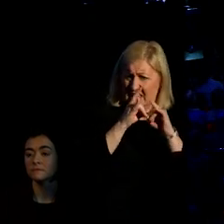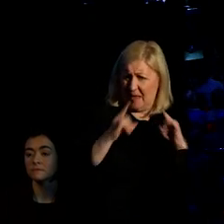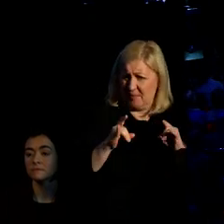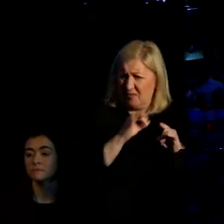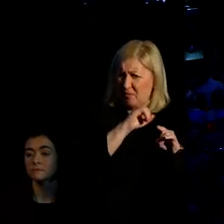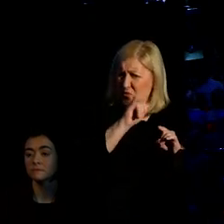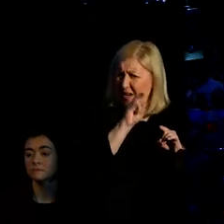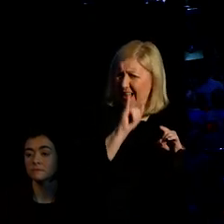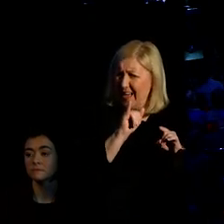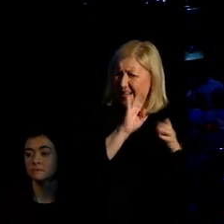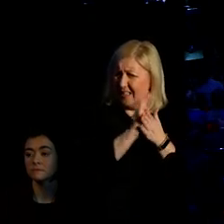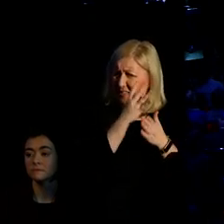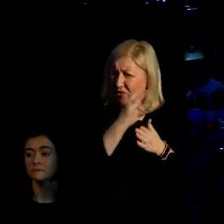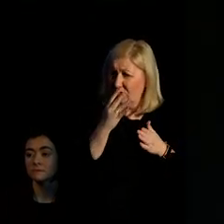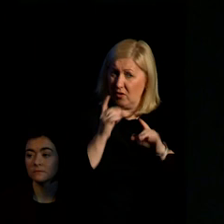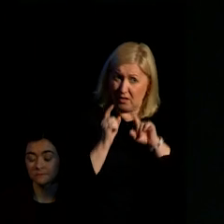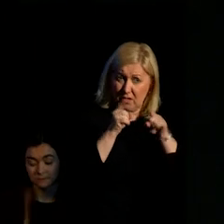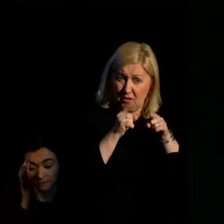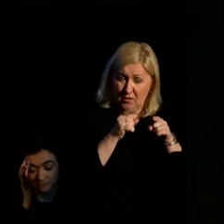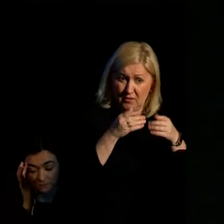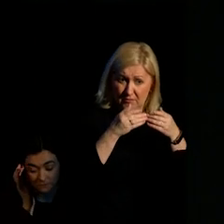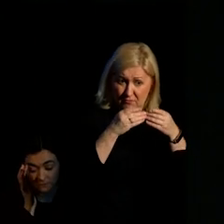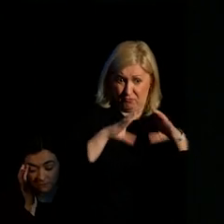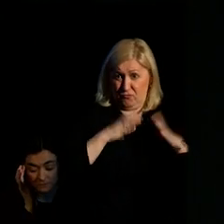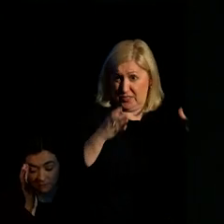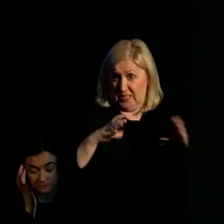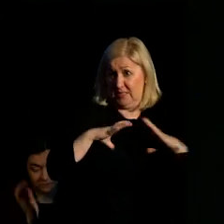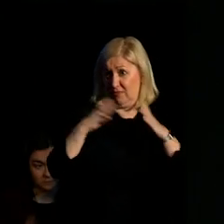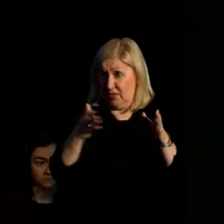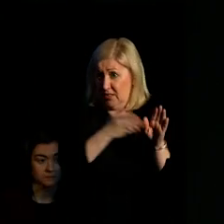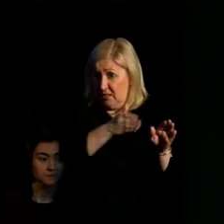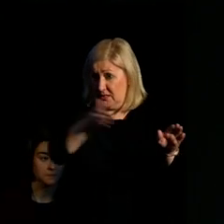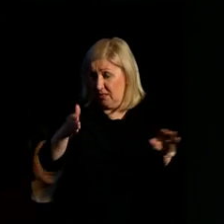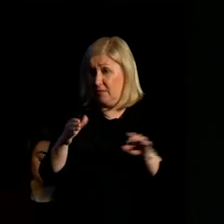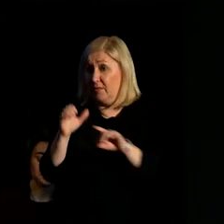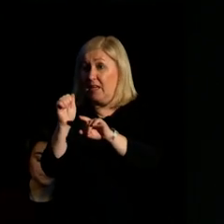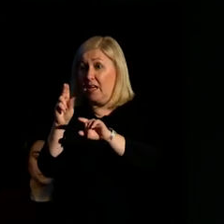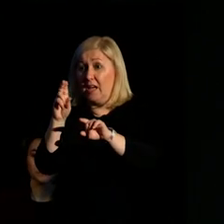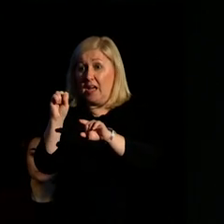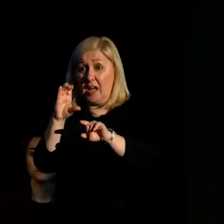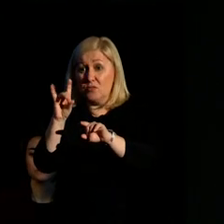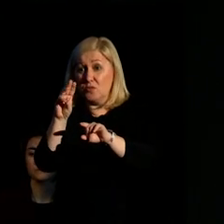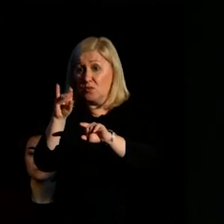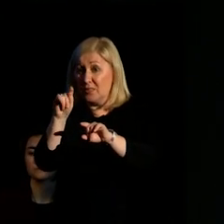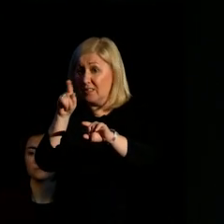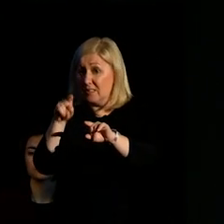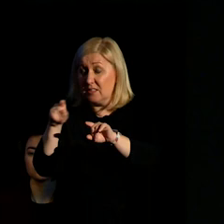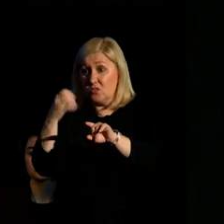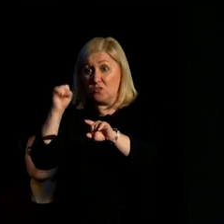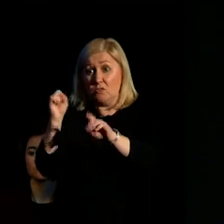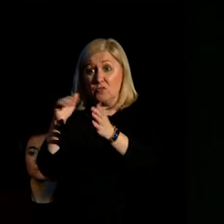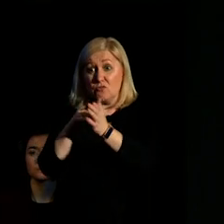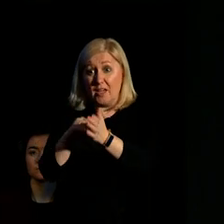onwards. Soviet troops reached Auschwitz in January 1945. The number